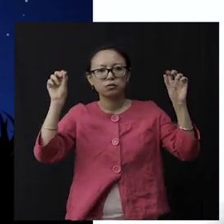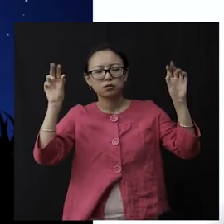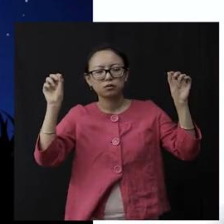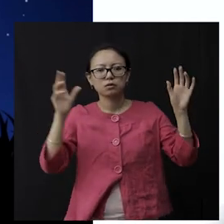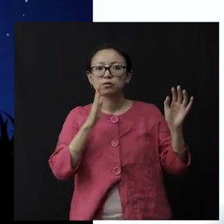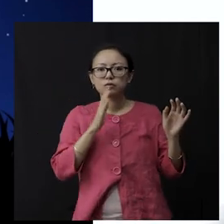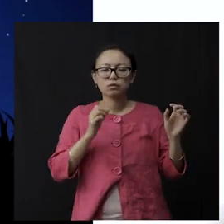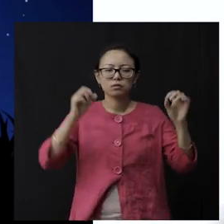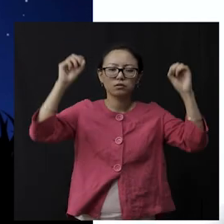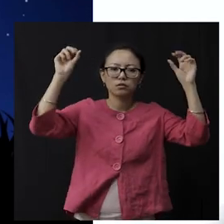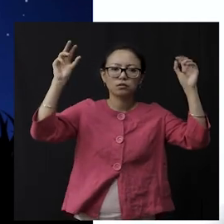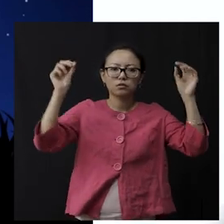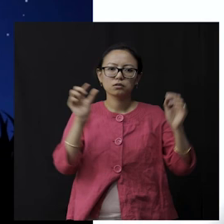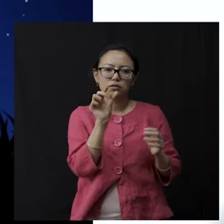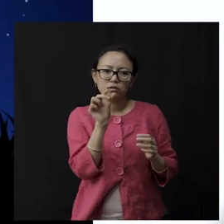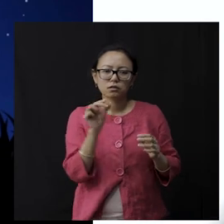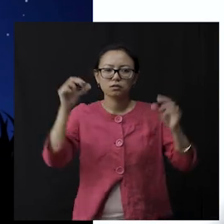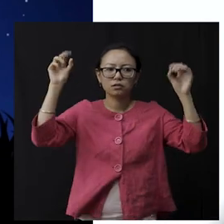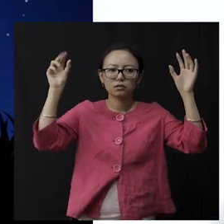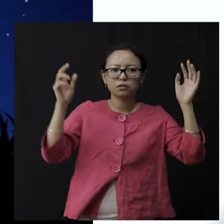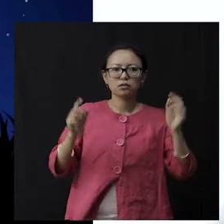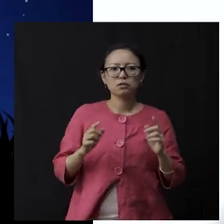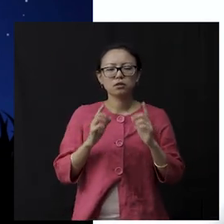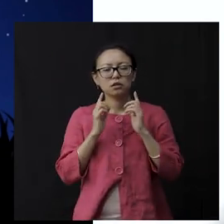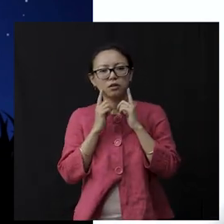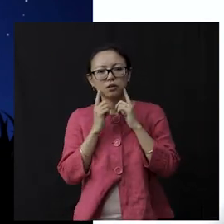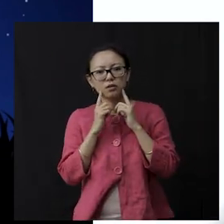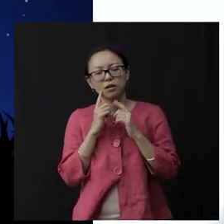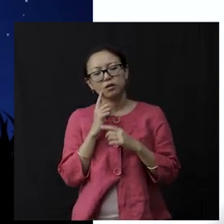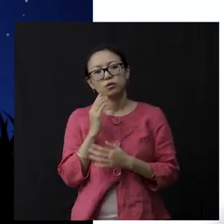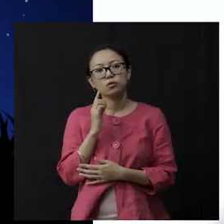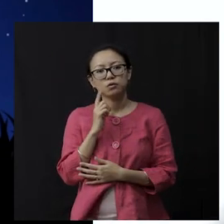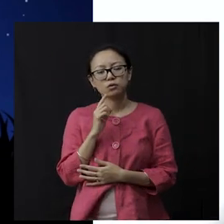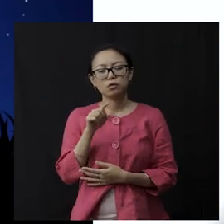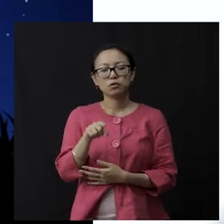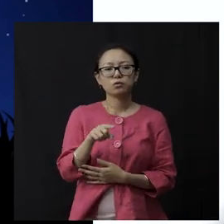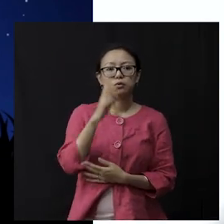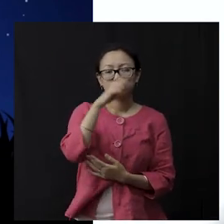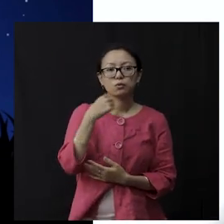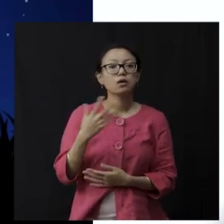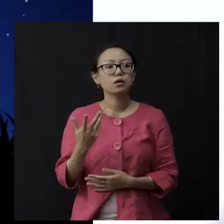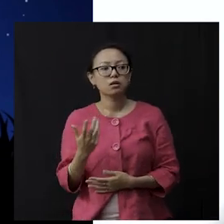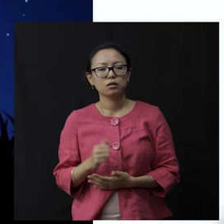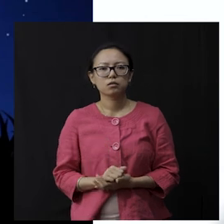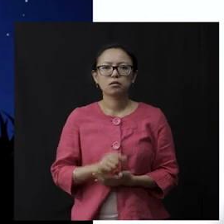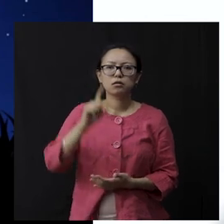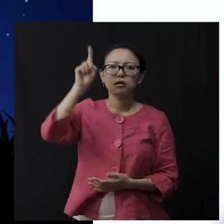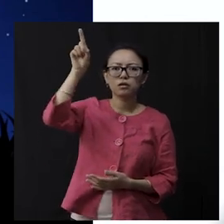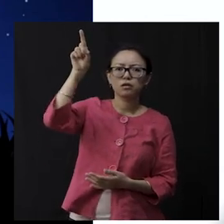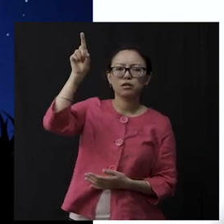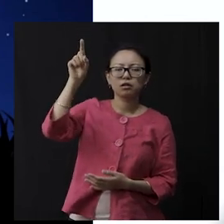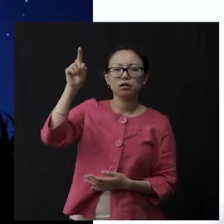twinkle, twinkle, little star, how I wonder what you are.